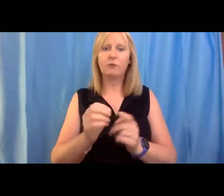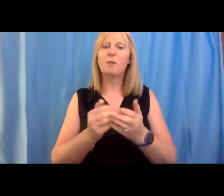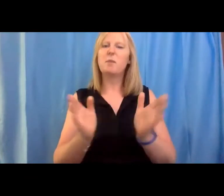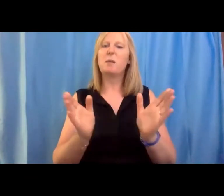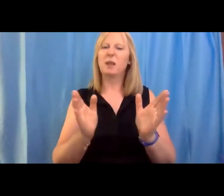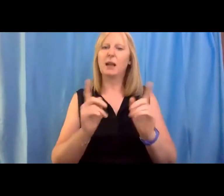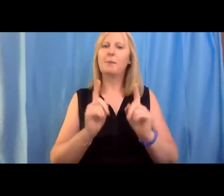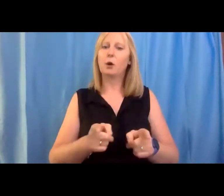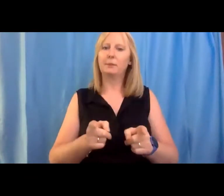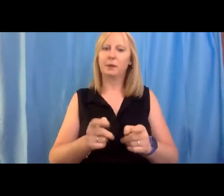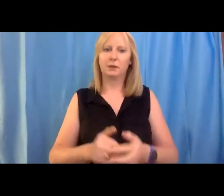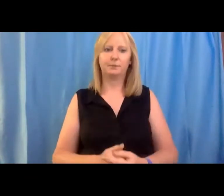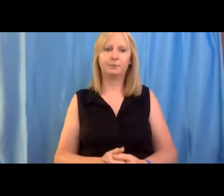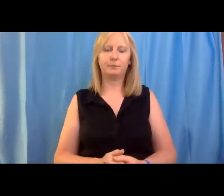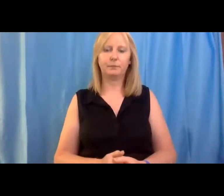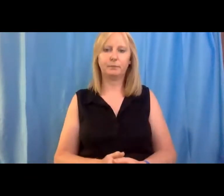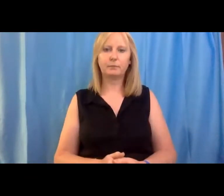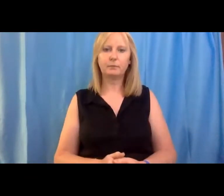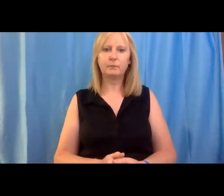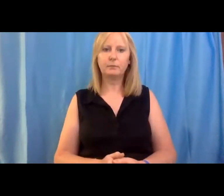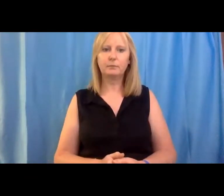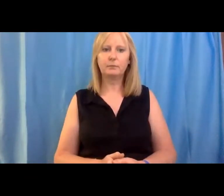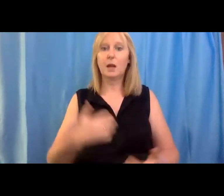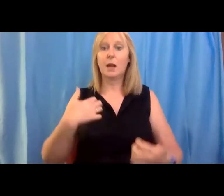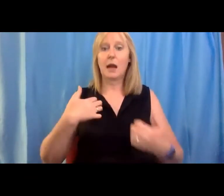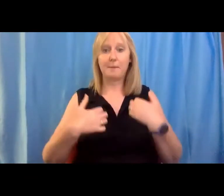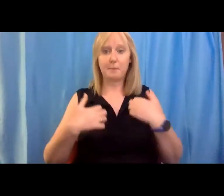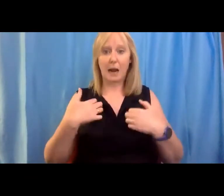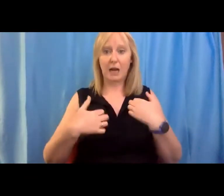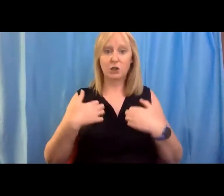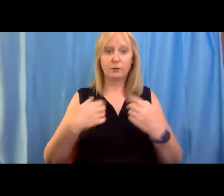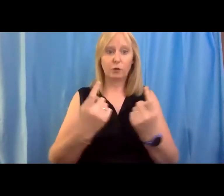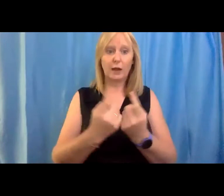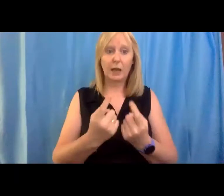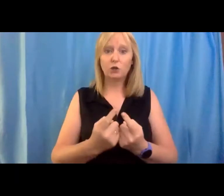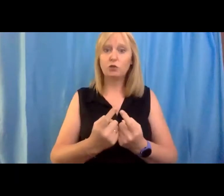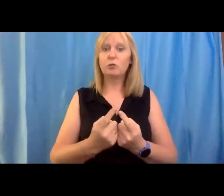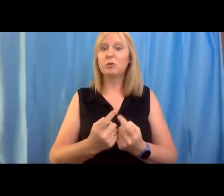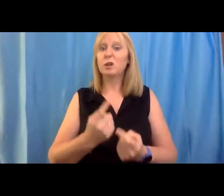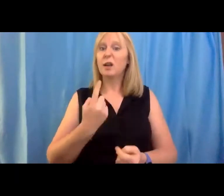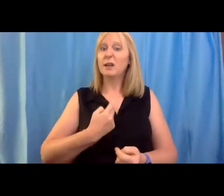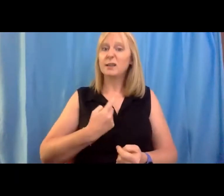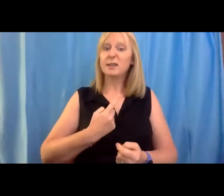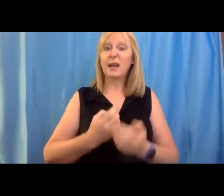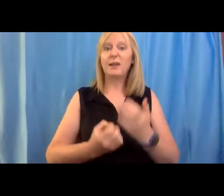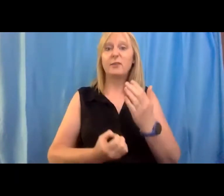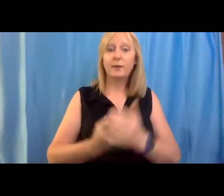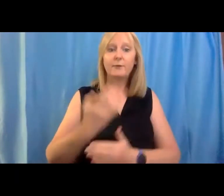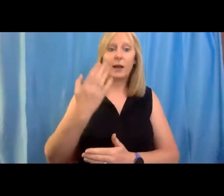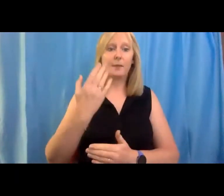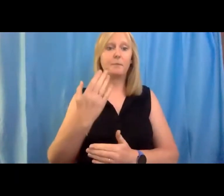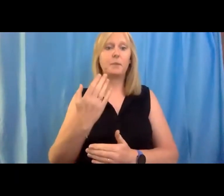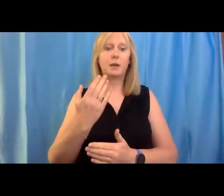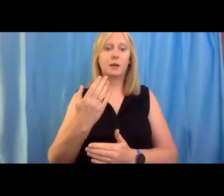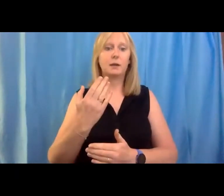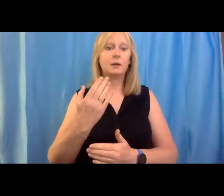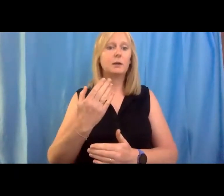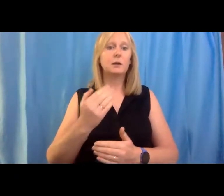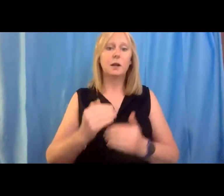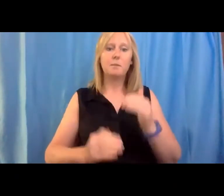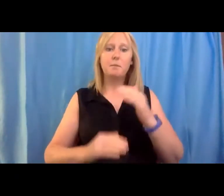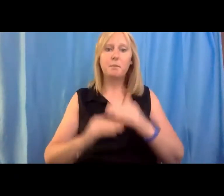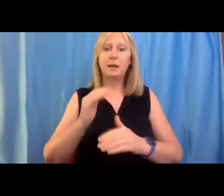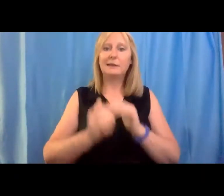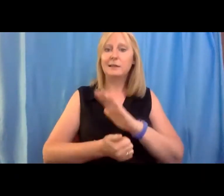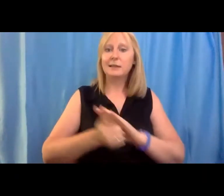about. So basically, a passion for the issue, professional development, building your own skill sets, developing your network, a sense of